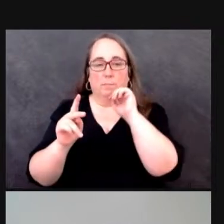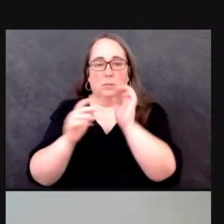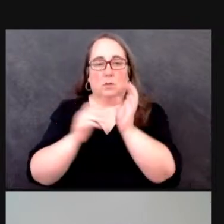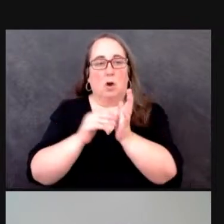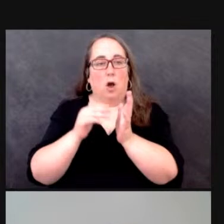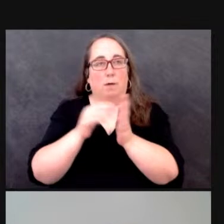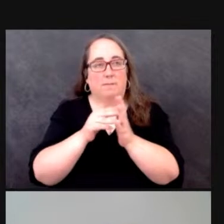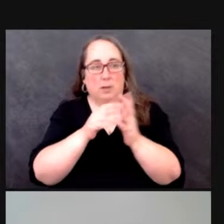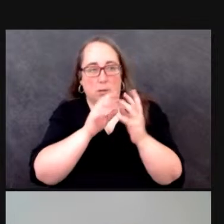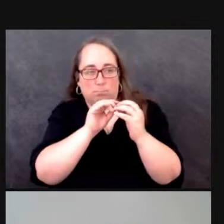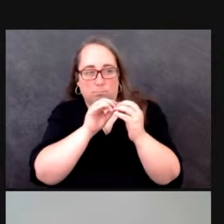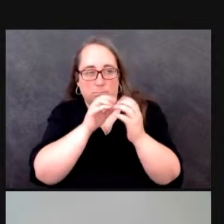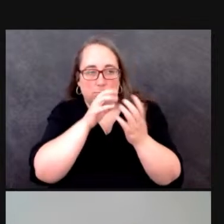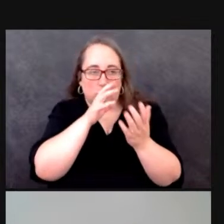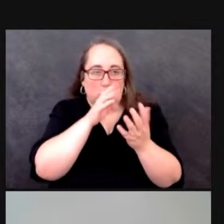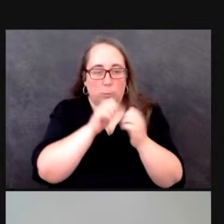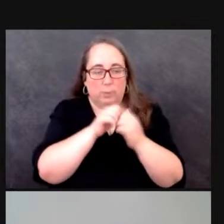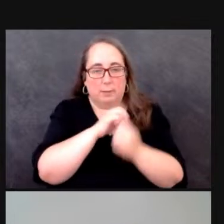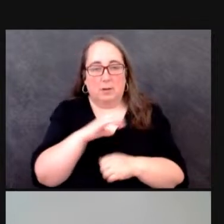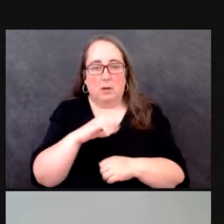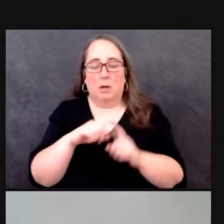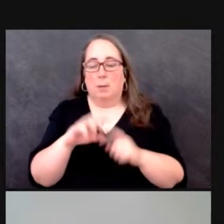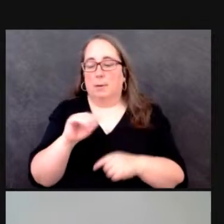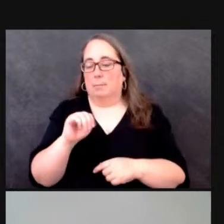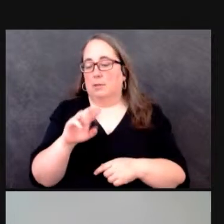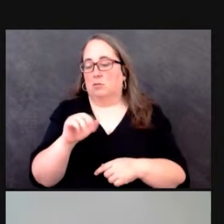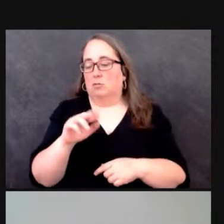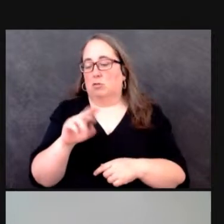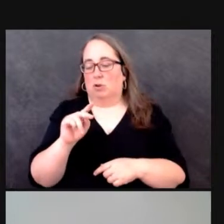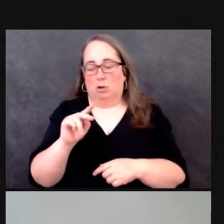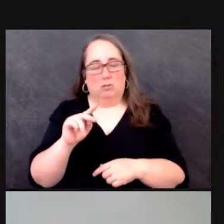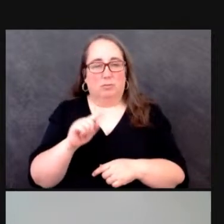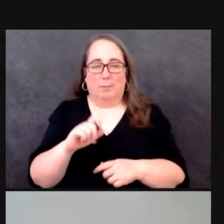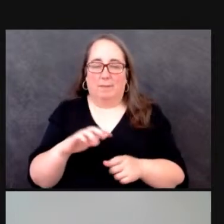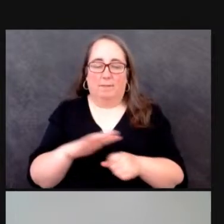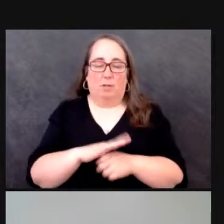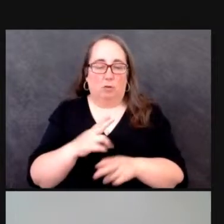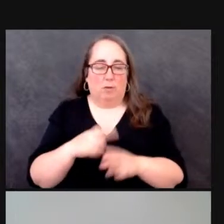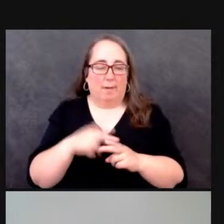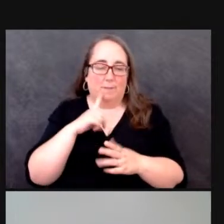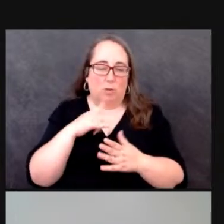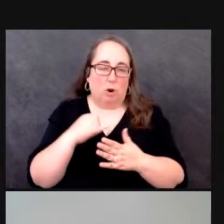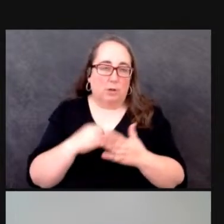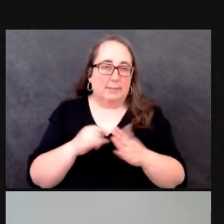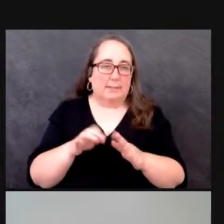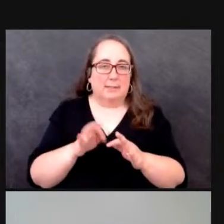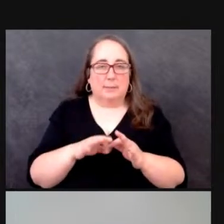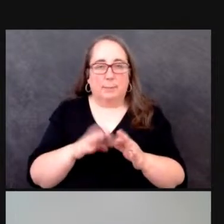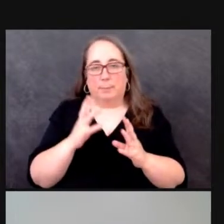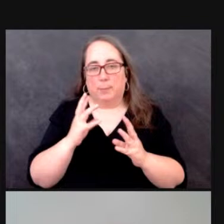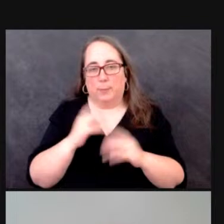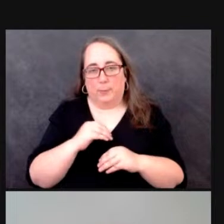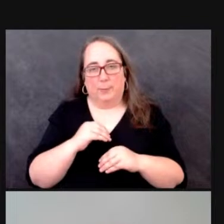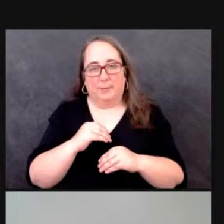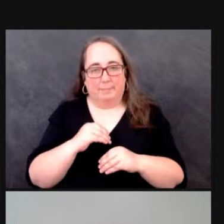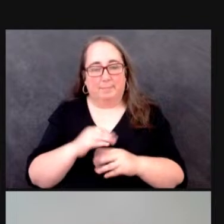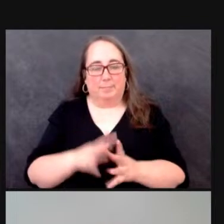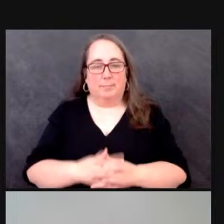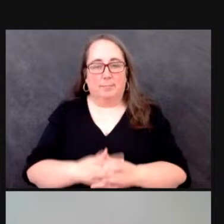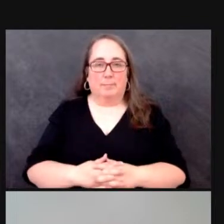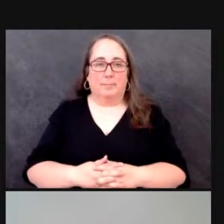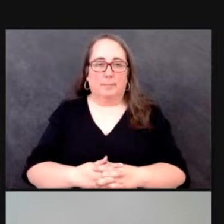with the commission, it has been said that Mr. Kirk is due the entire credit for the artistry and simple beauty for which the silver is